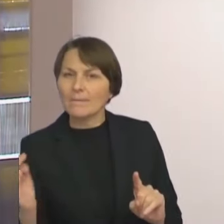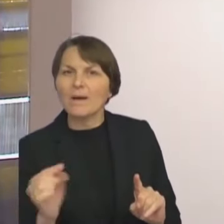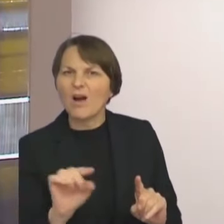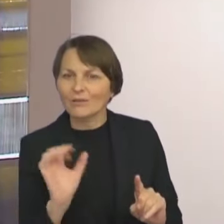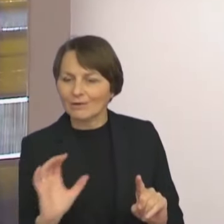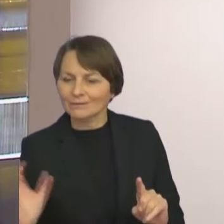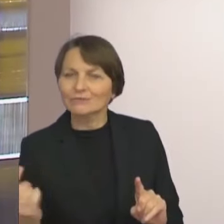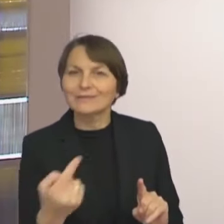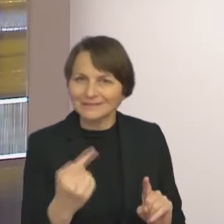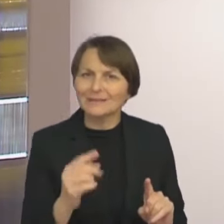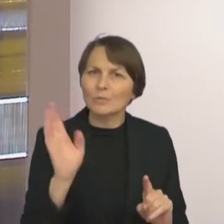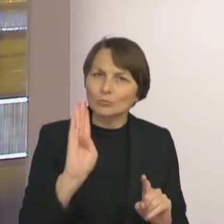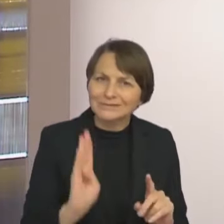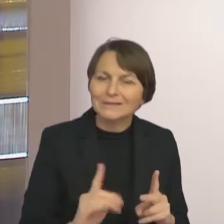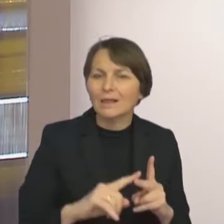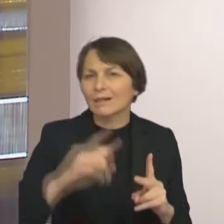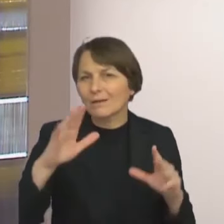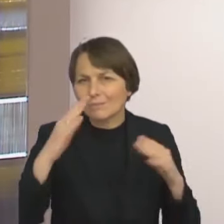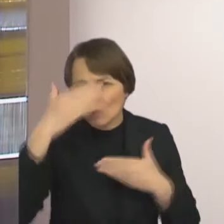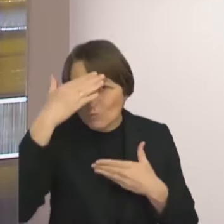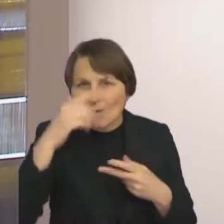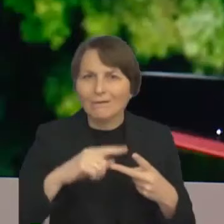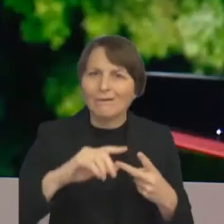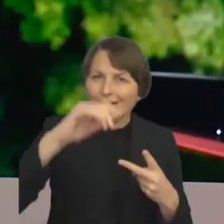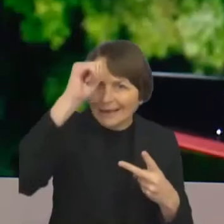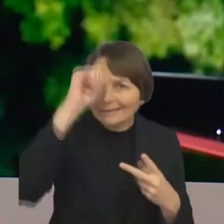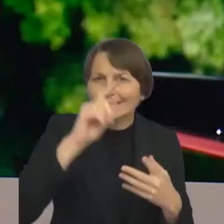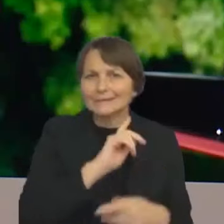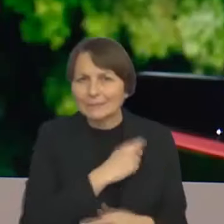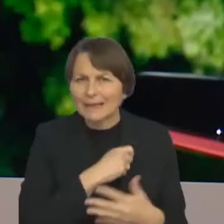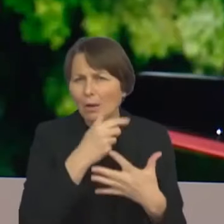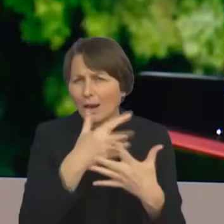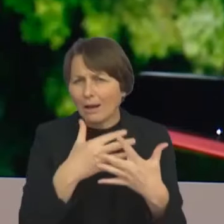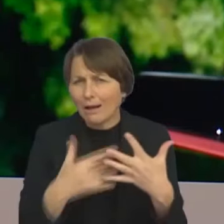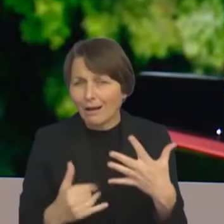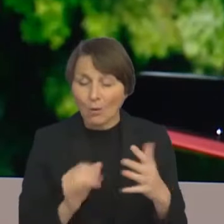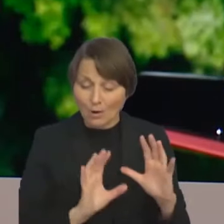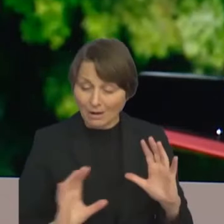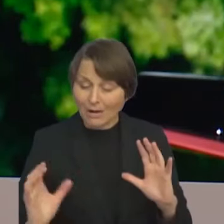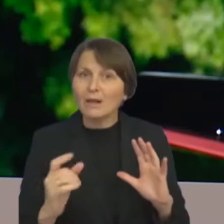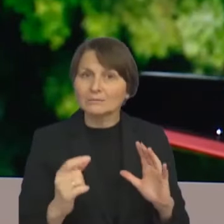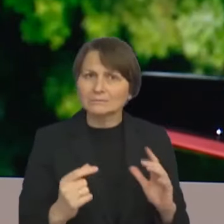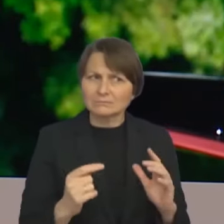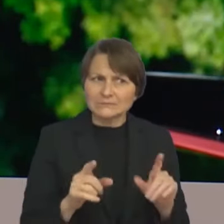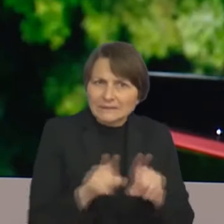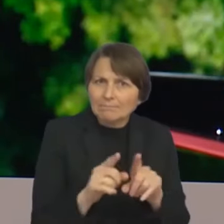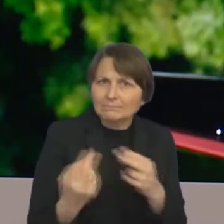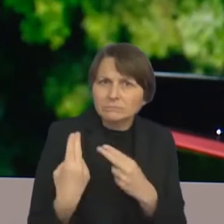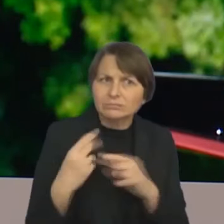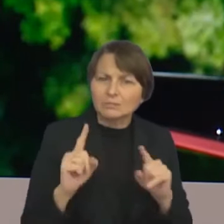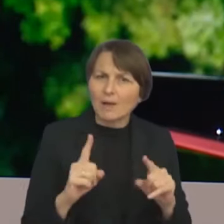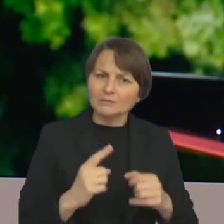India. We've got responsibilities in all these countries as well. So we've got to do the job. But very